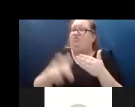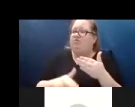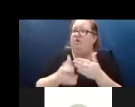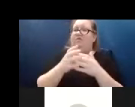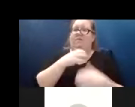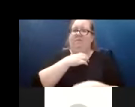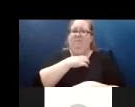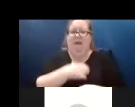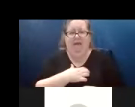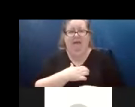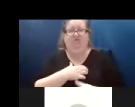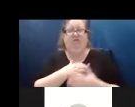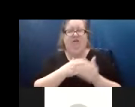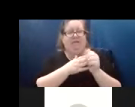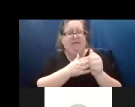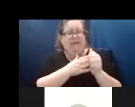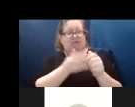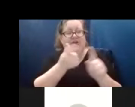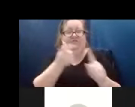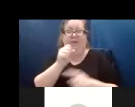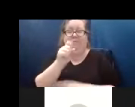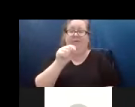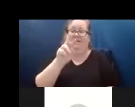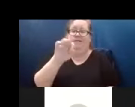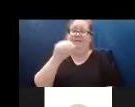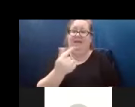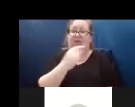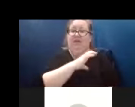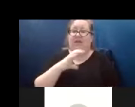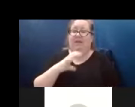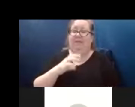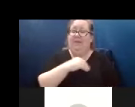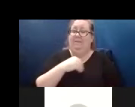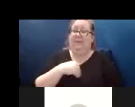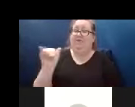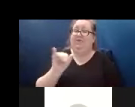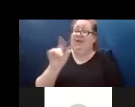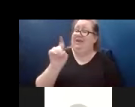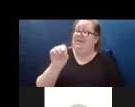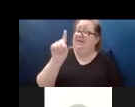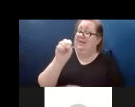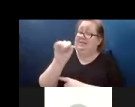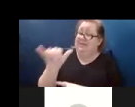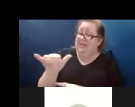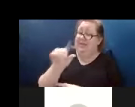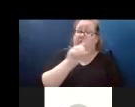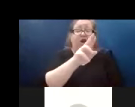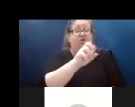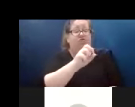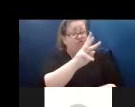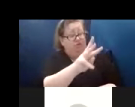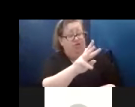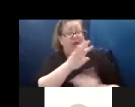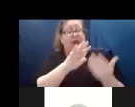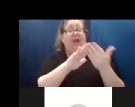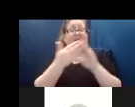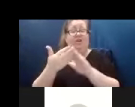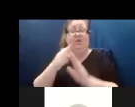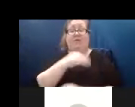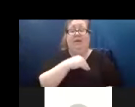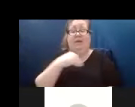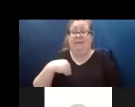that's coming from our steering committee members like Lindsay and Drew and our community advisory council, people